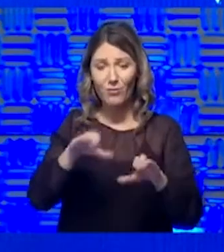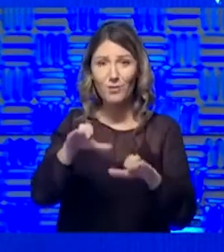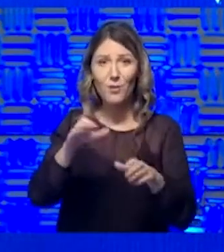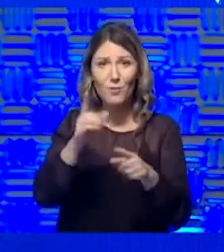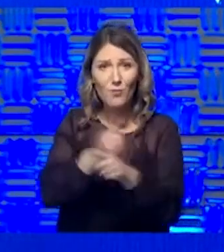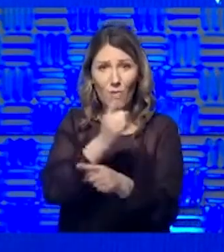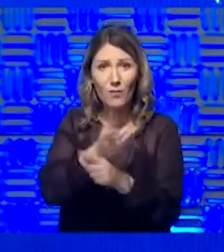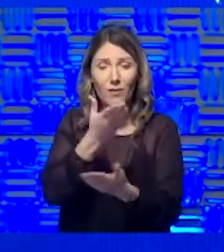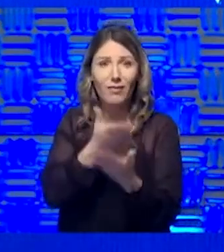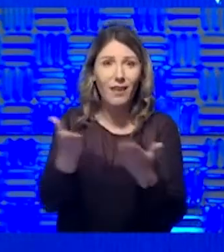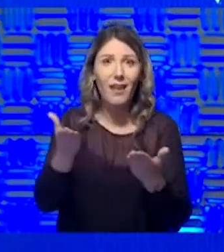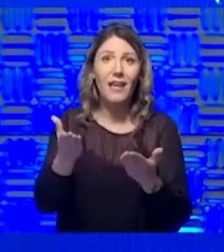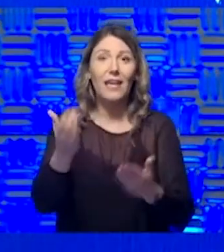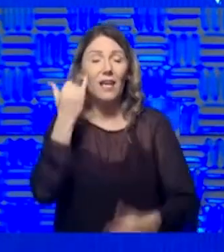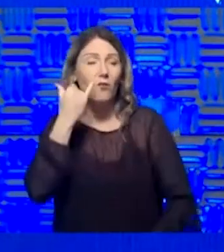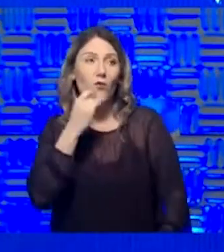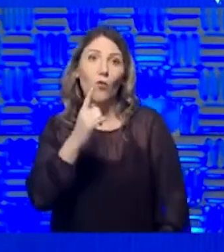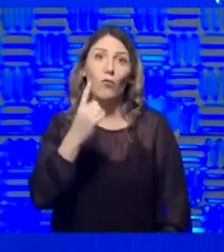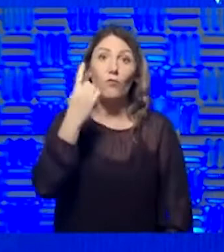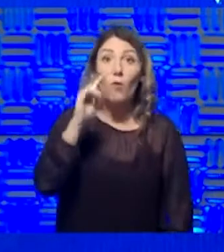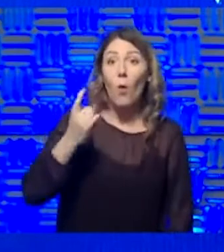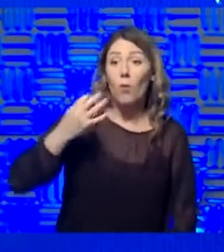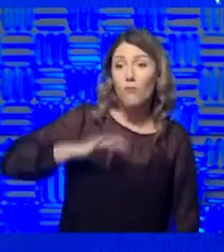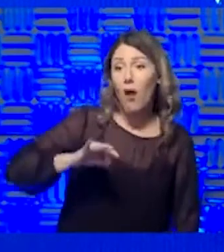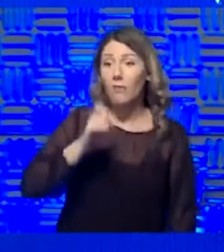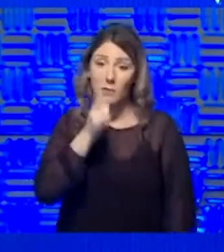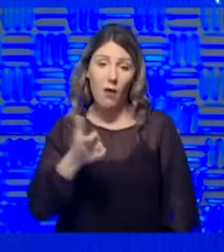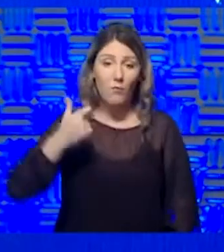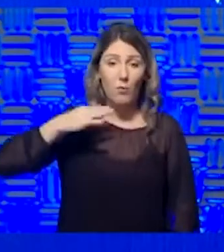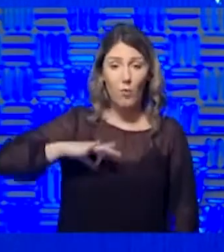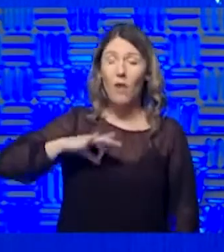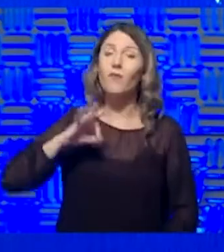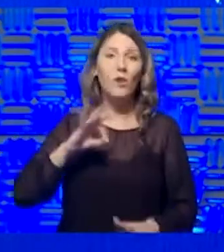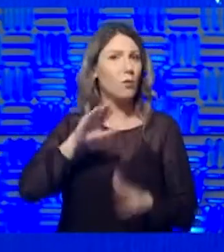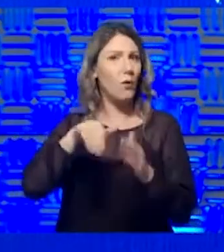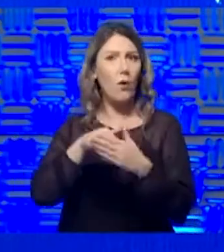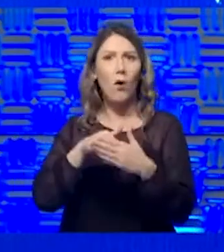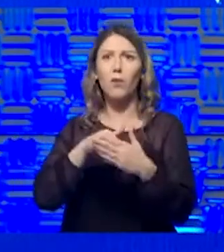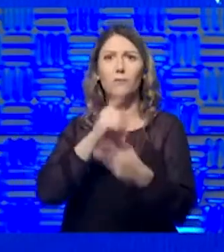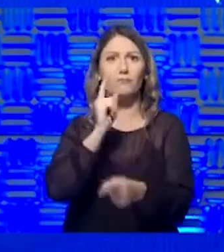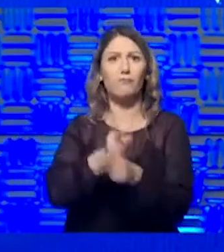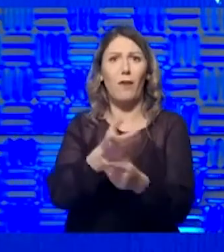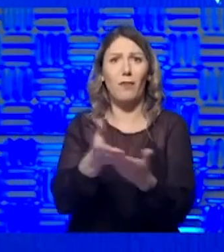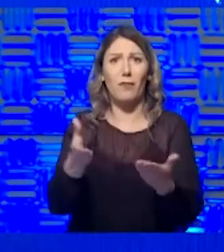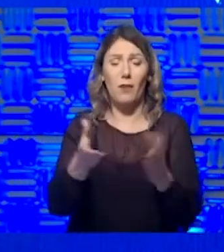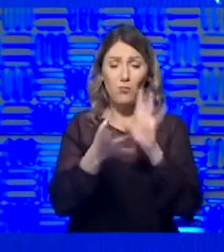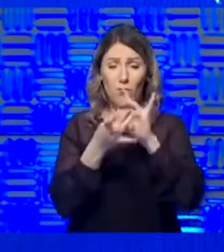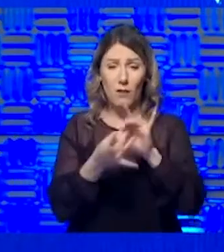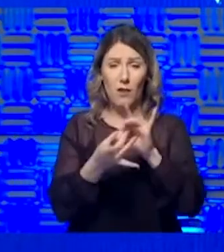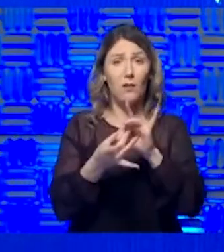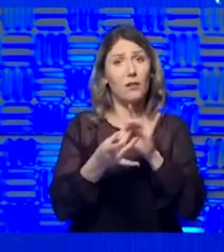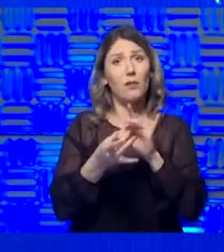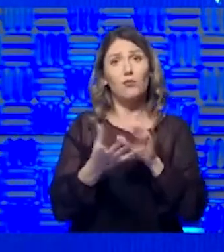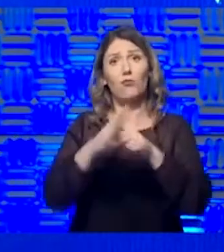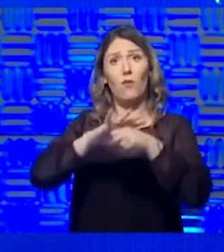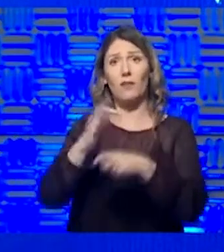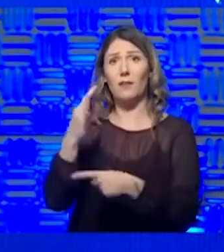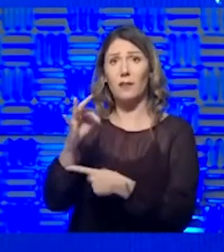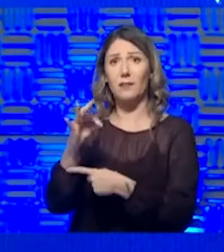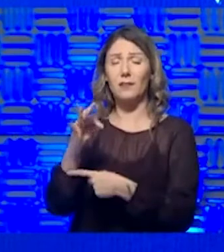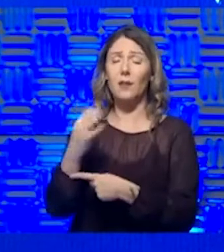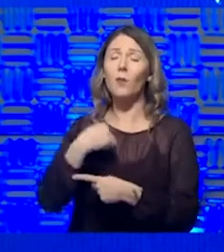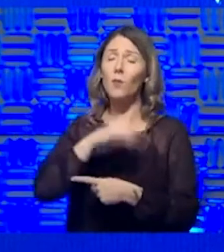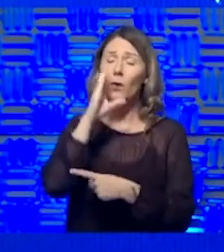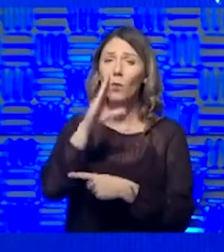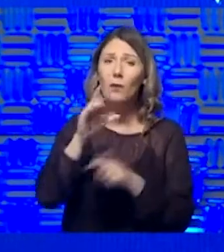you're a for-profit, not-for-profit, it didn't matter. We all did the right thing. I think around COVID-19, we will all work together to continue to